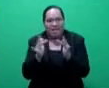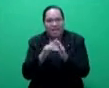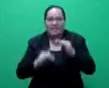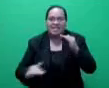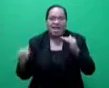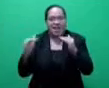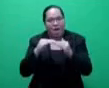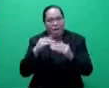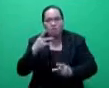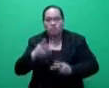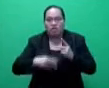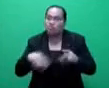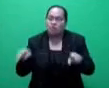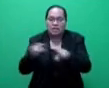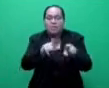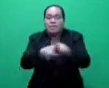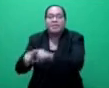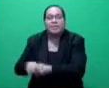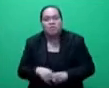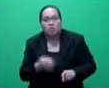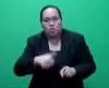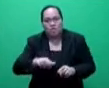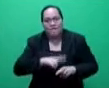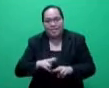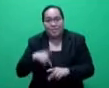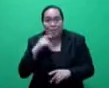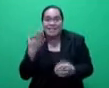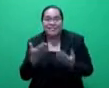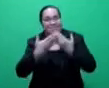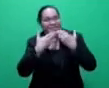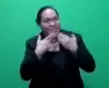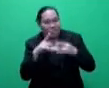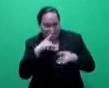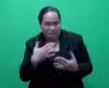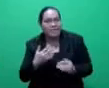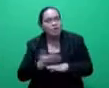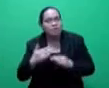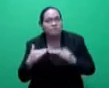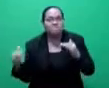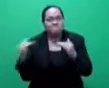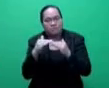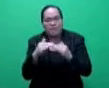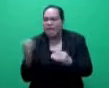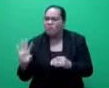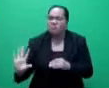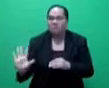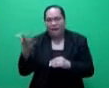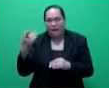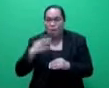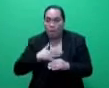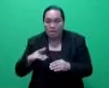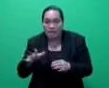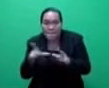used all throughout Fiji. Thanks to this newfound standardization, any Fijian who wishes to obtain a